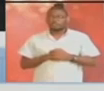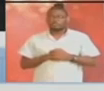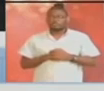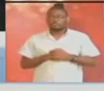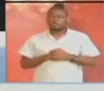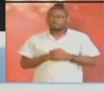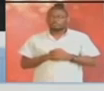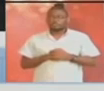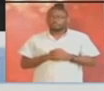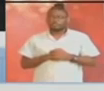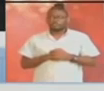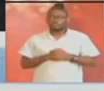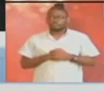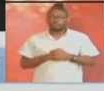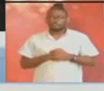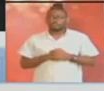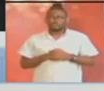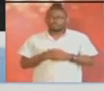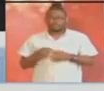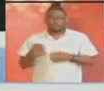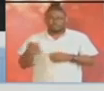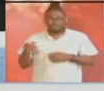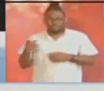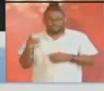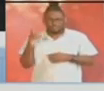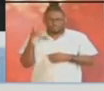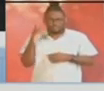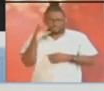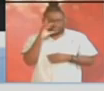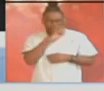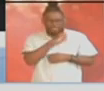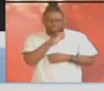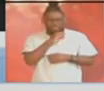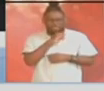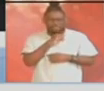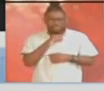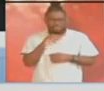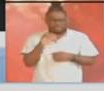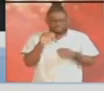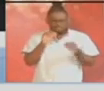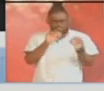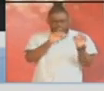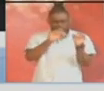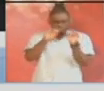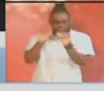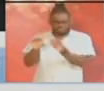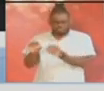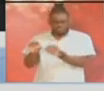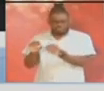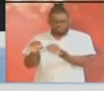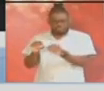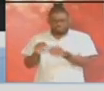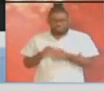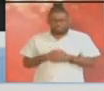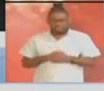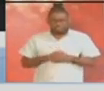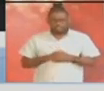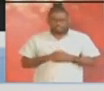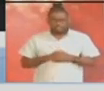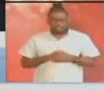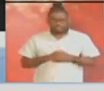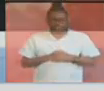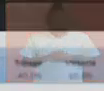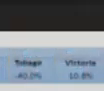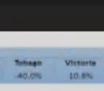square, is the ones for Tobago and Victoria. So if we could just move that for one moment. We see that Victoria did go up